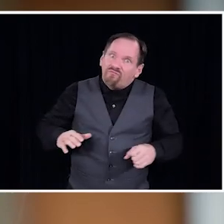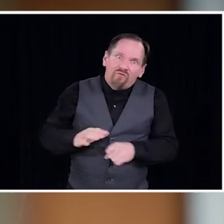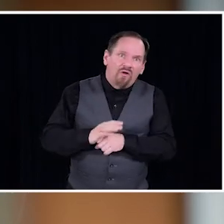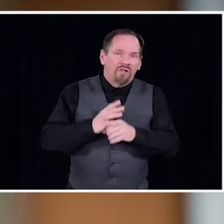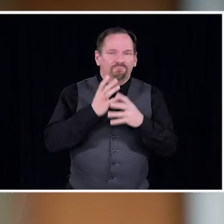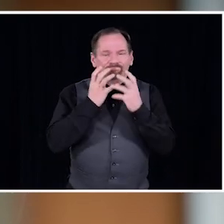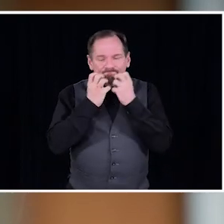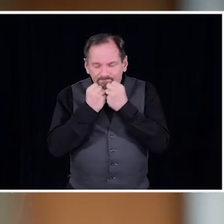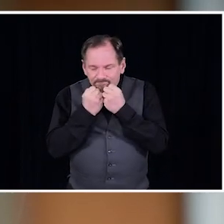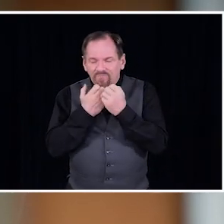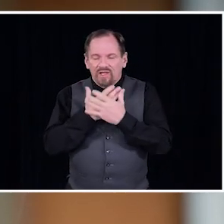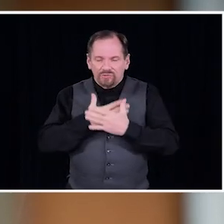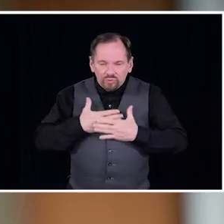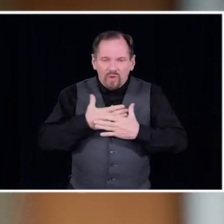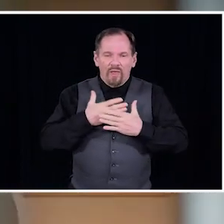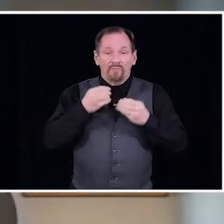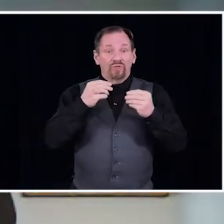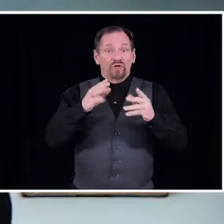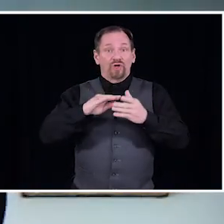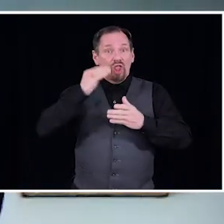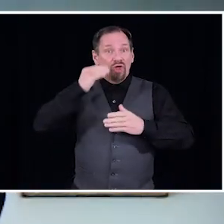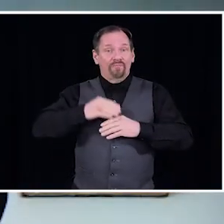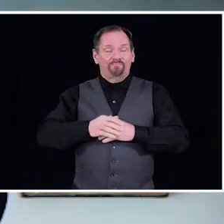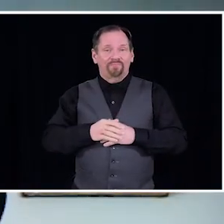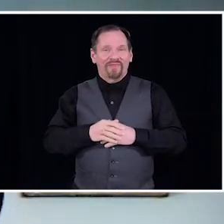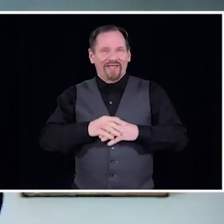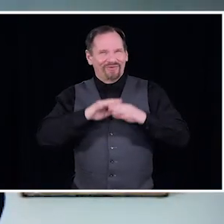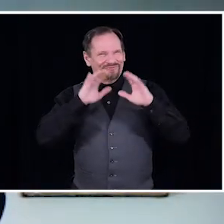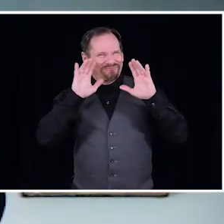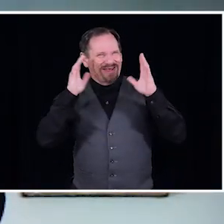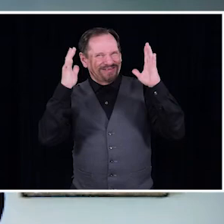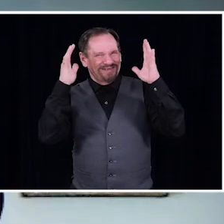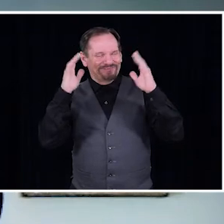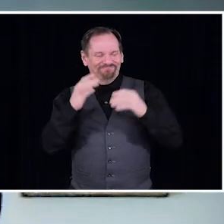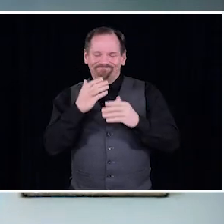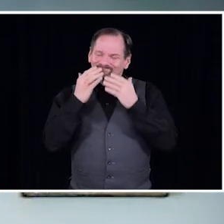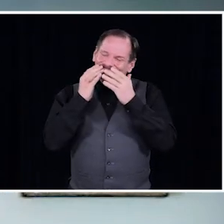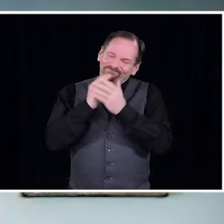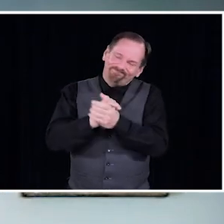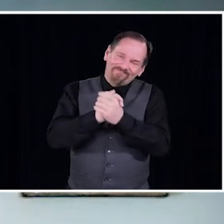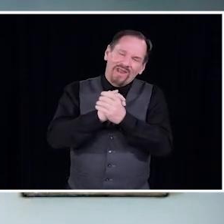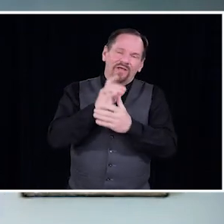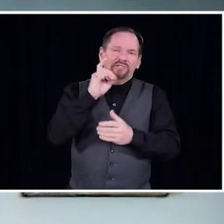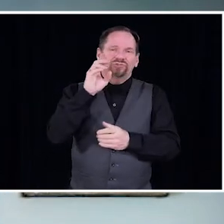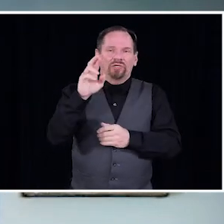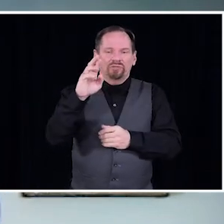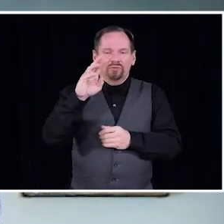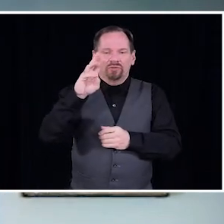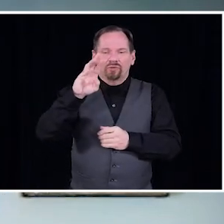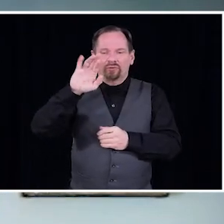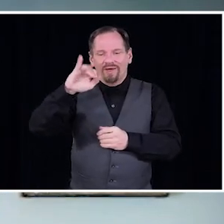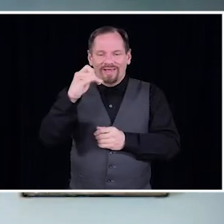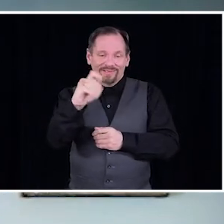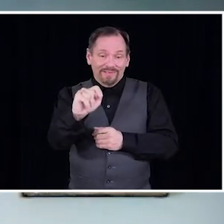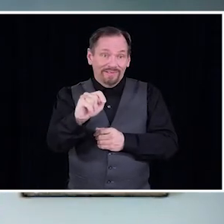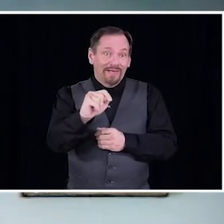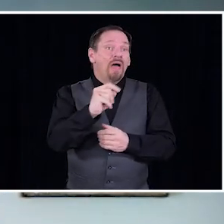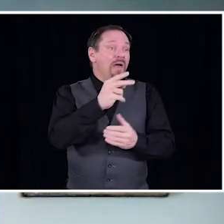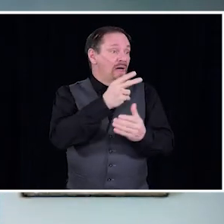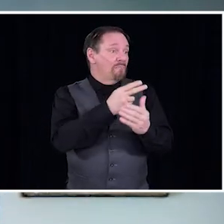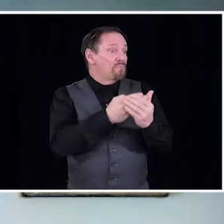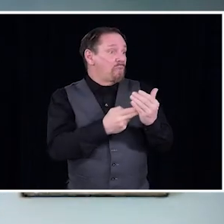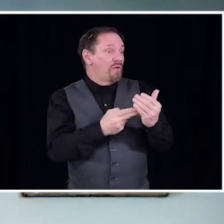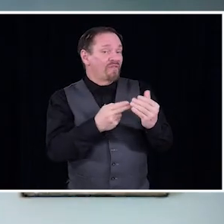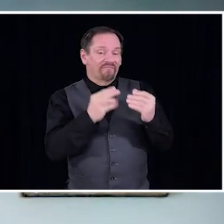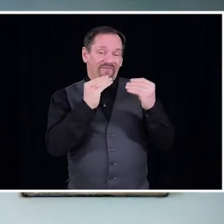enjoyed the opportunity to learn from her." Congratulations, Dr. Wright. Congratulations to both of our faculty members